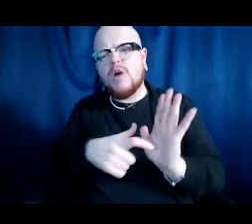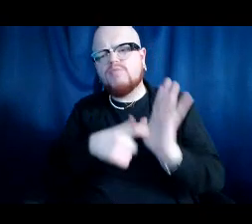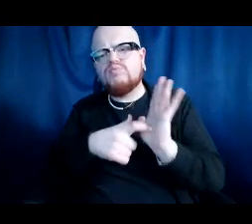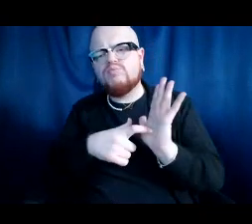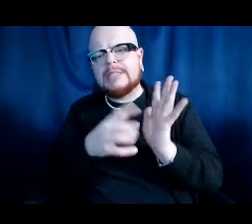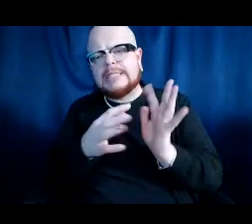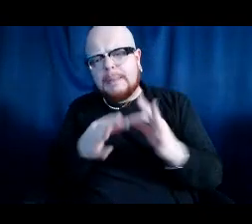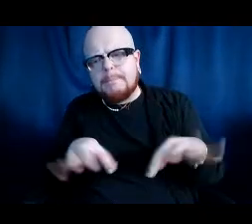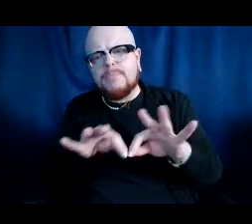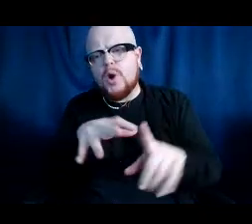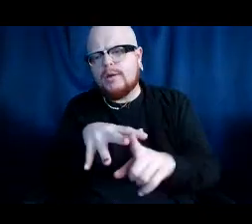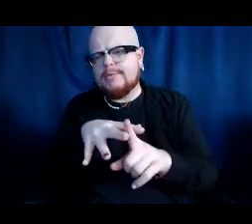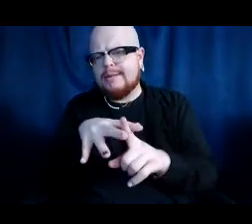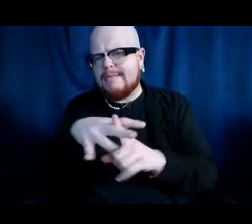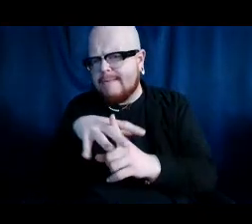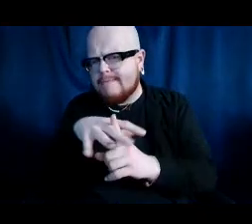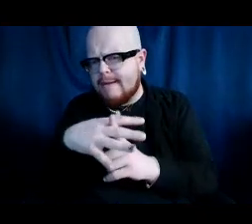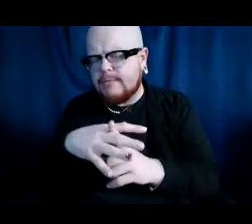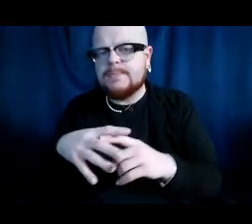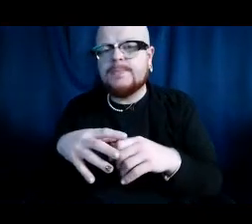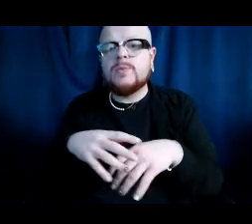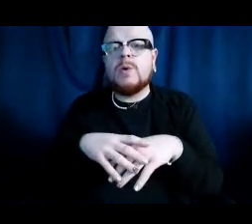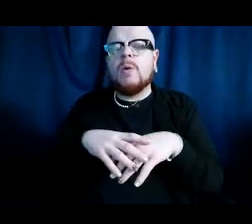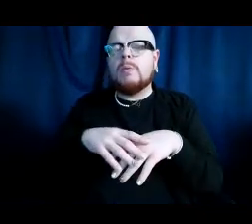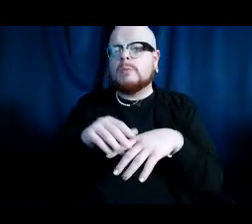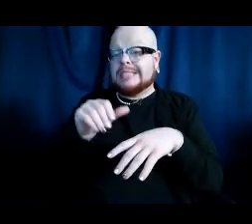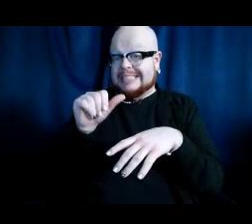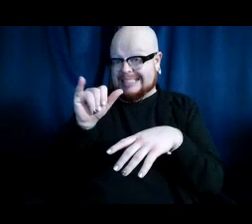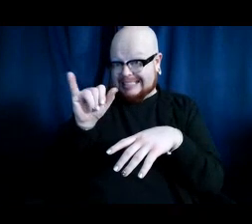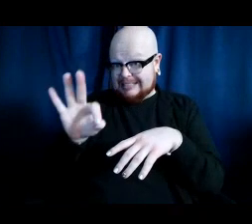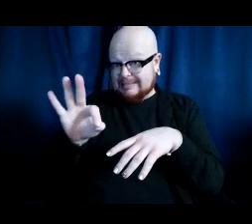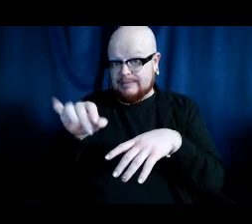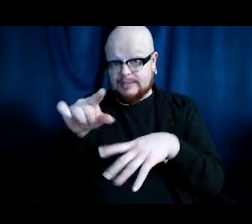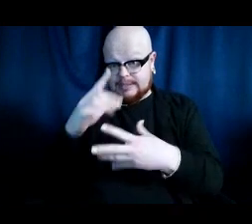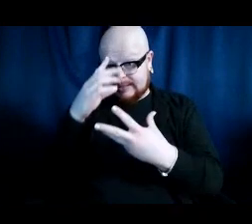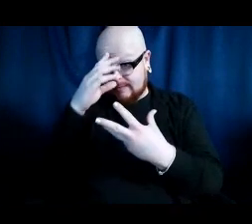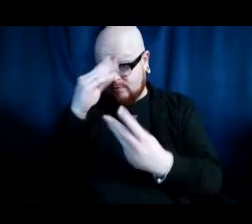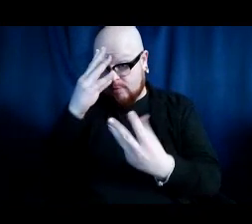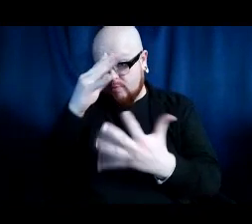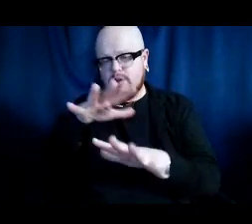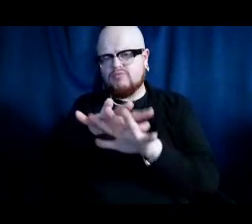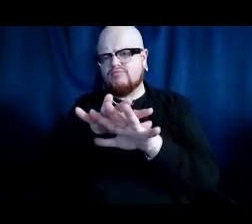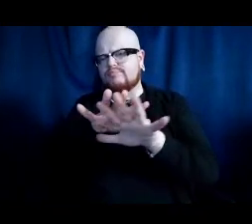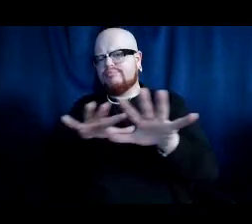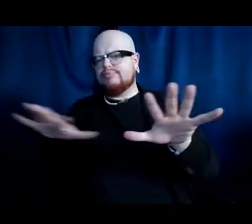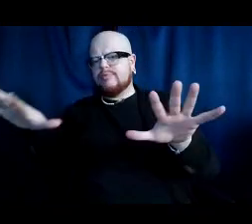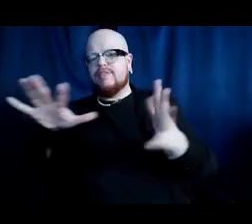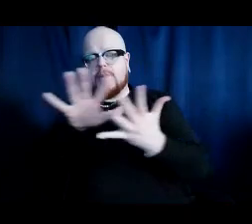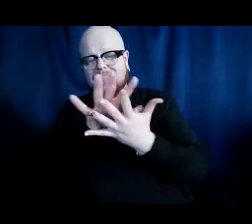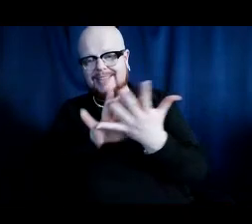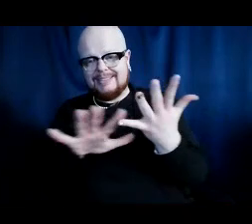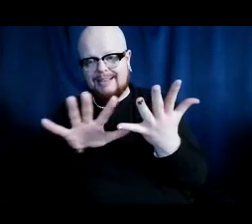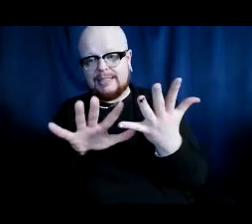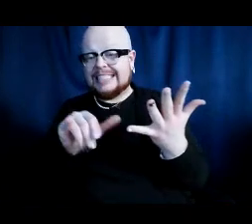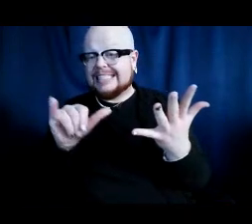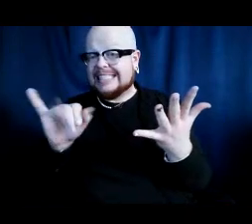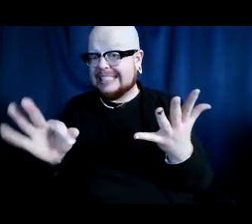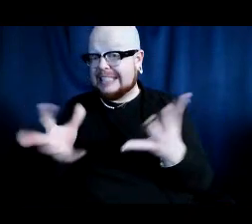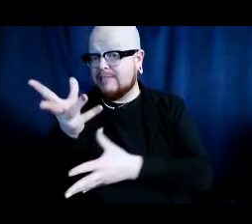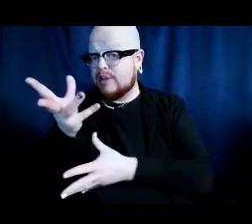is informative, remove it from the design. If this results in a loss of information, it requires